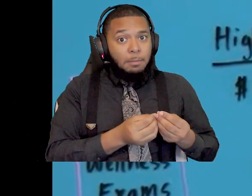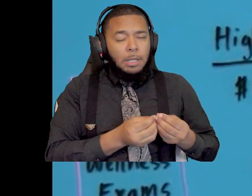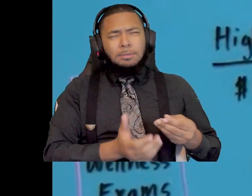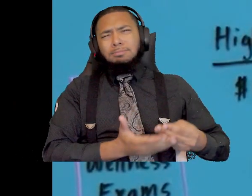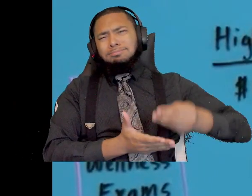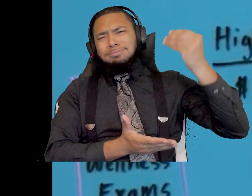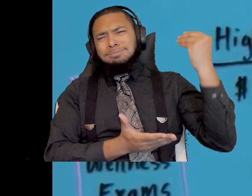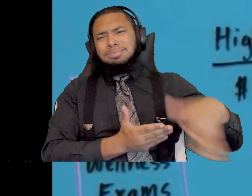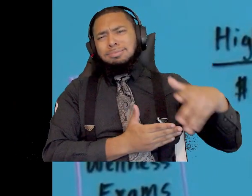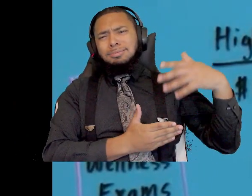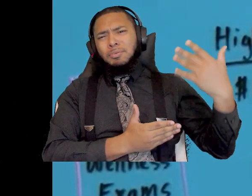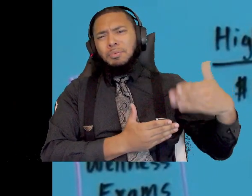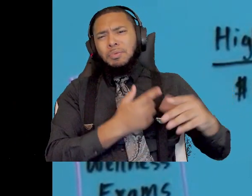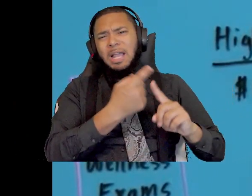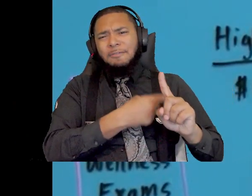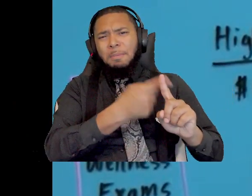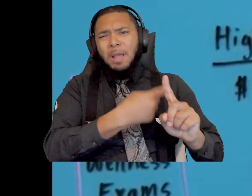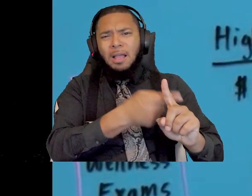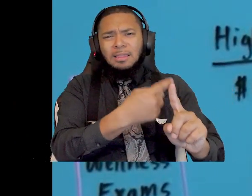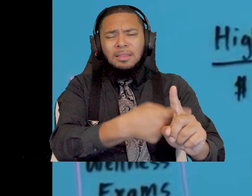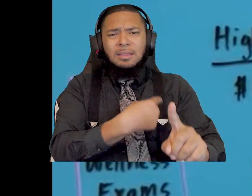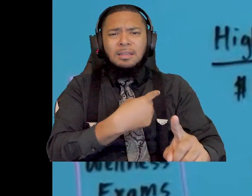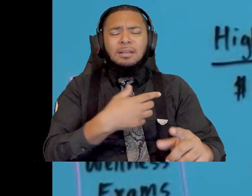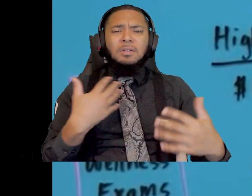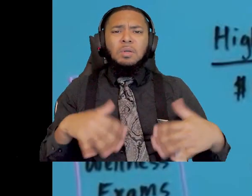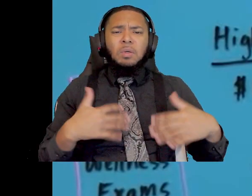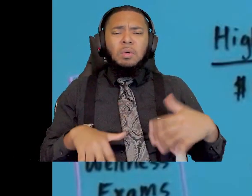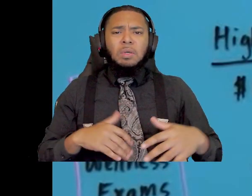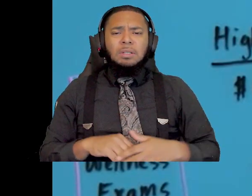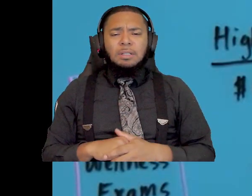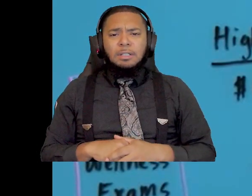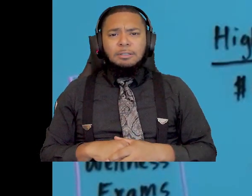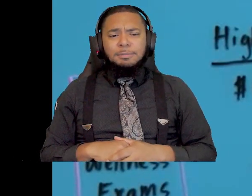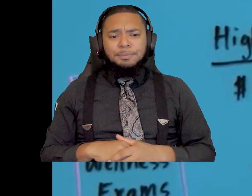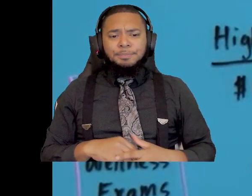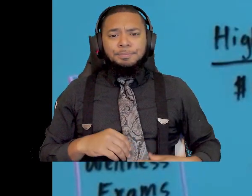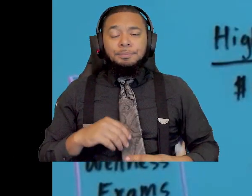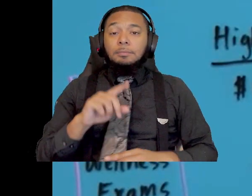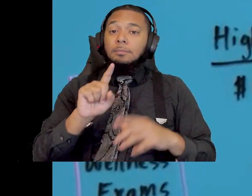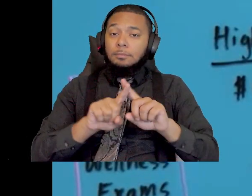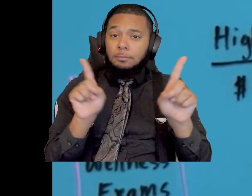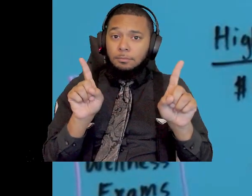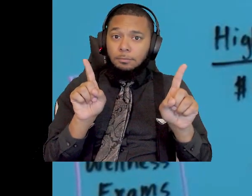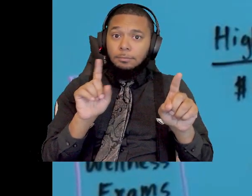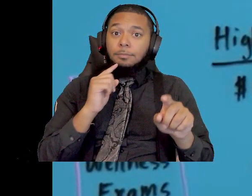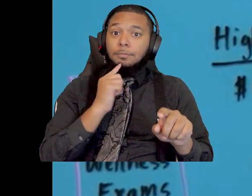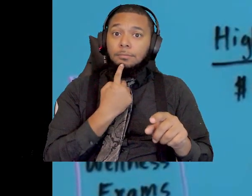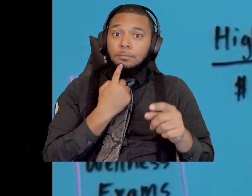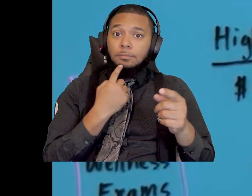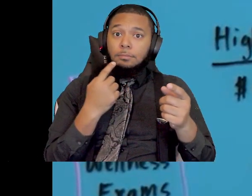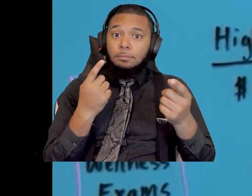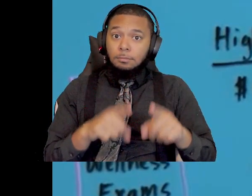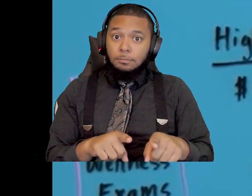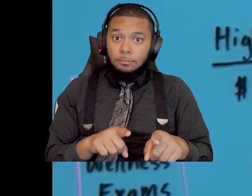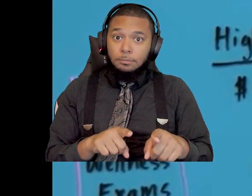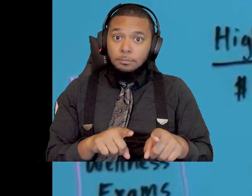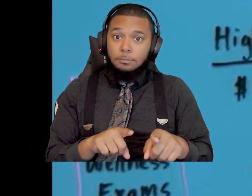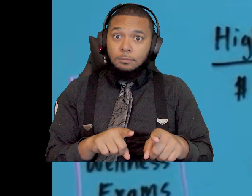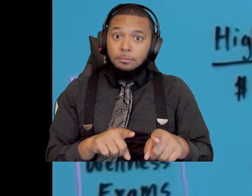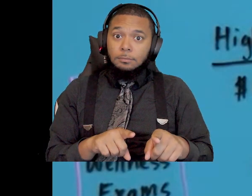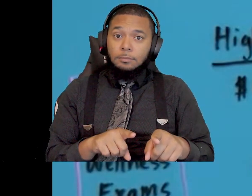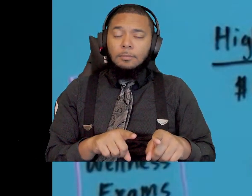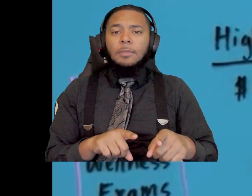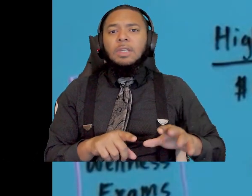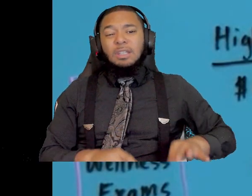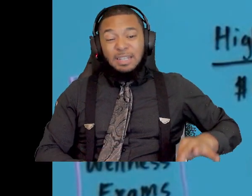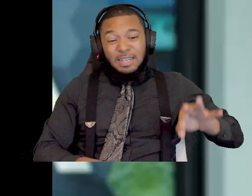incredibly expensive in terms of the premiums that you pay the insurance companies but if something bad happens it's not so much of a